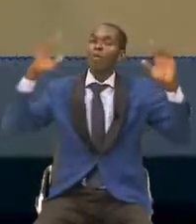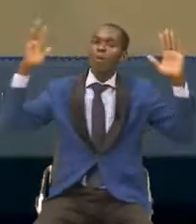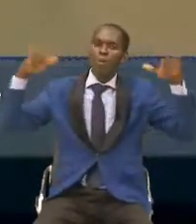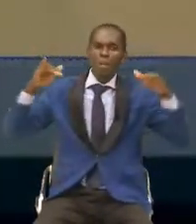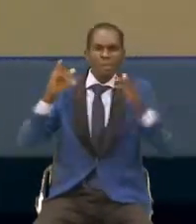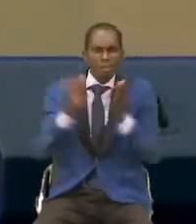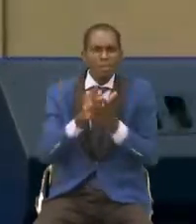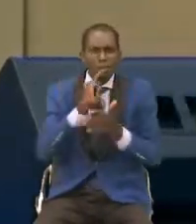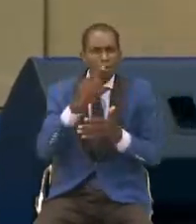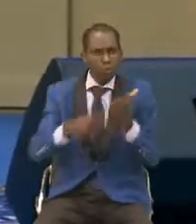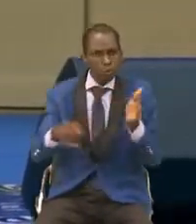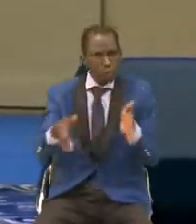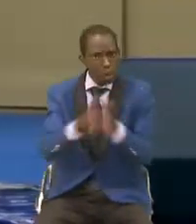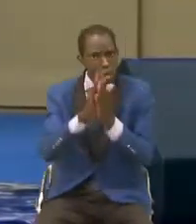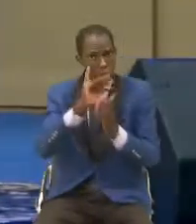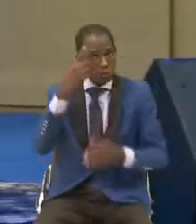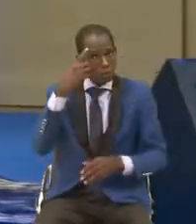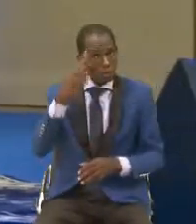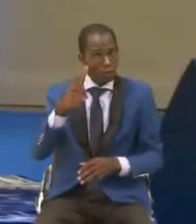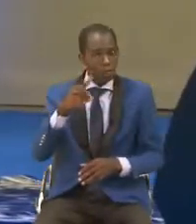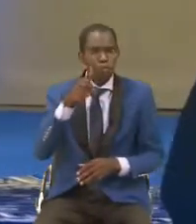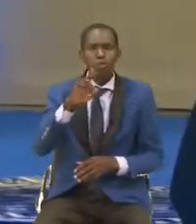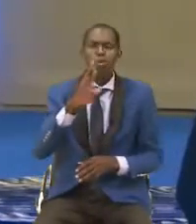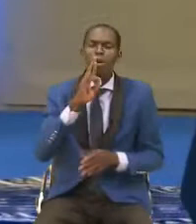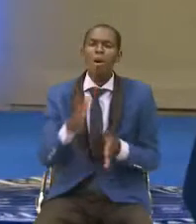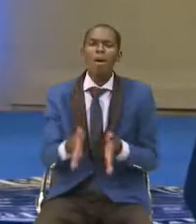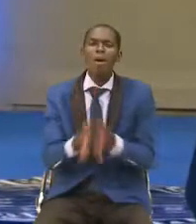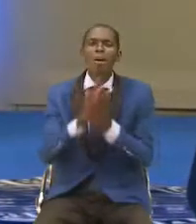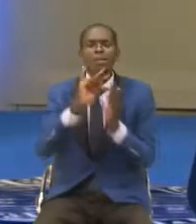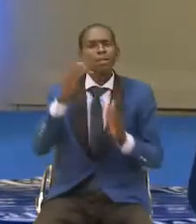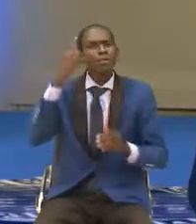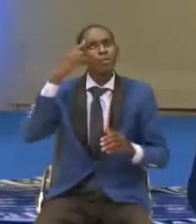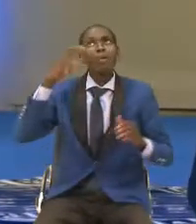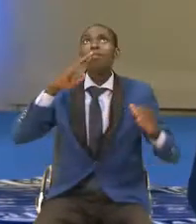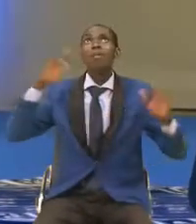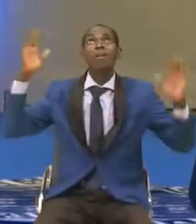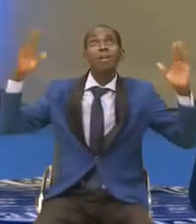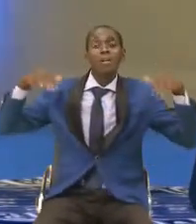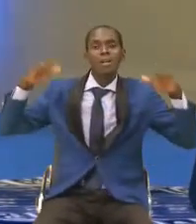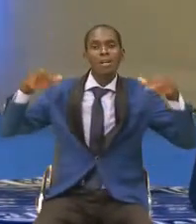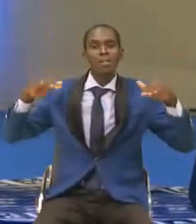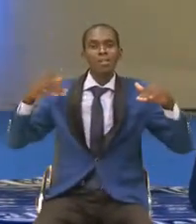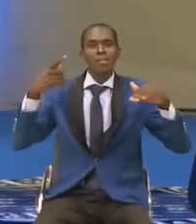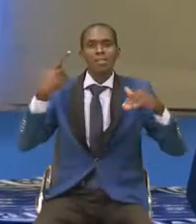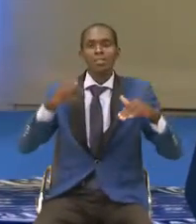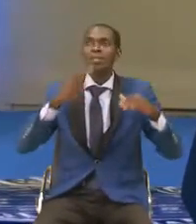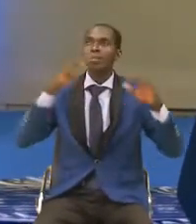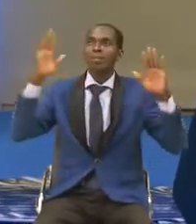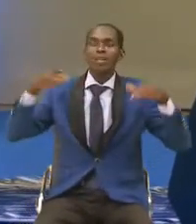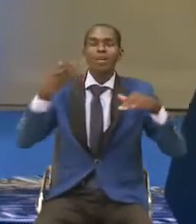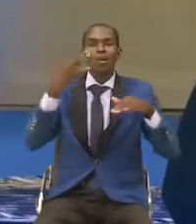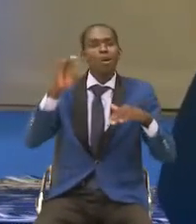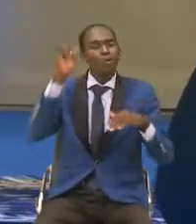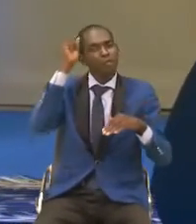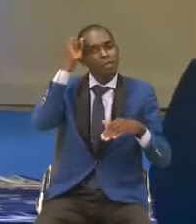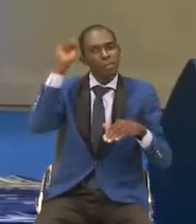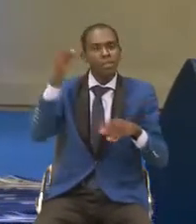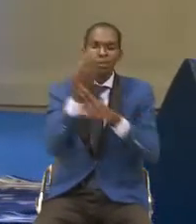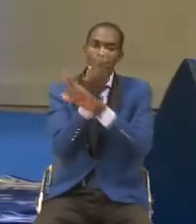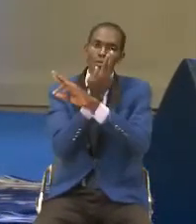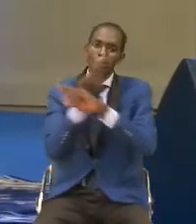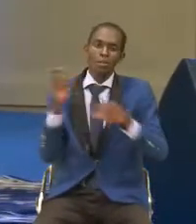ye of the Lord rain. That's what you're asking for. You're asking for rain,